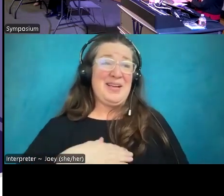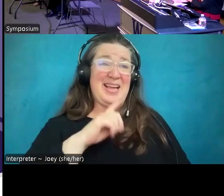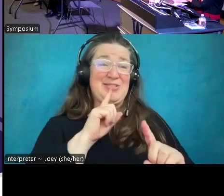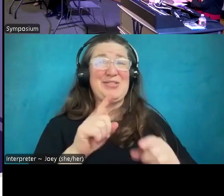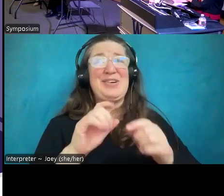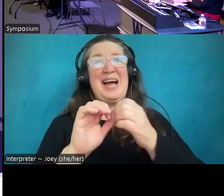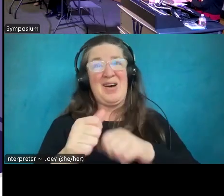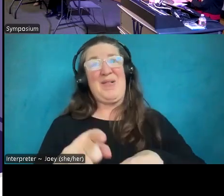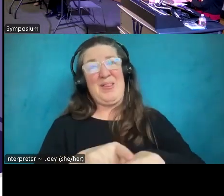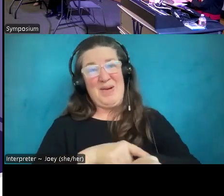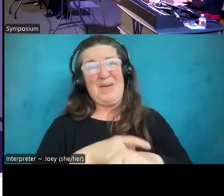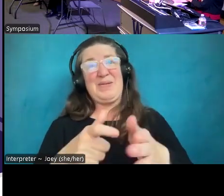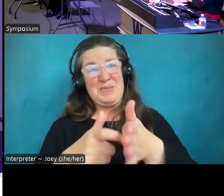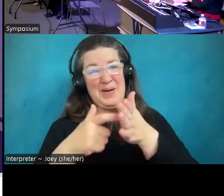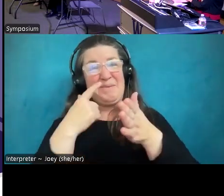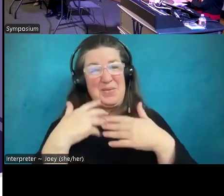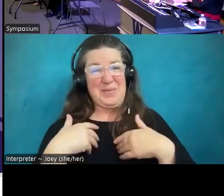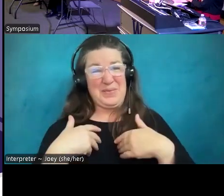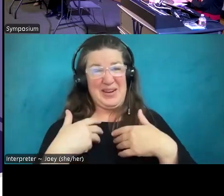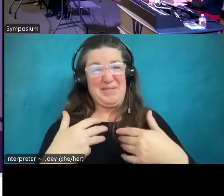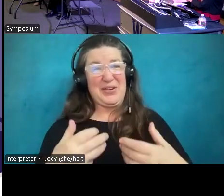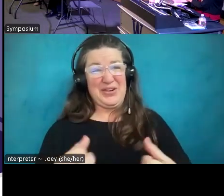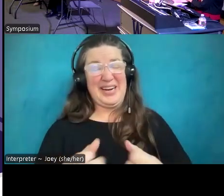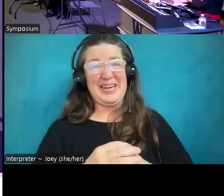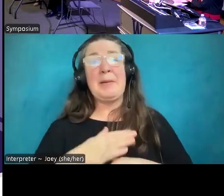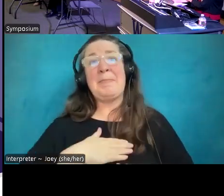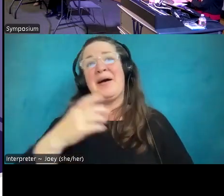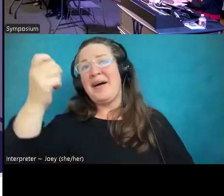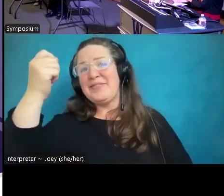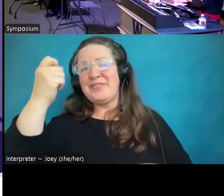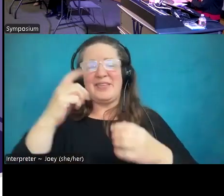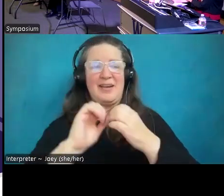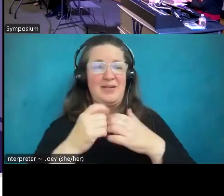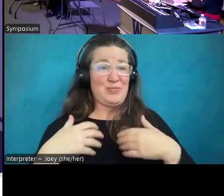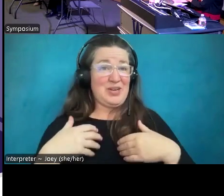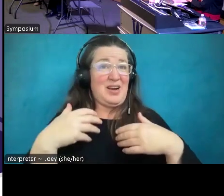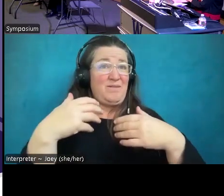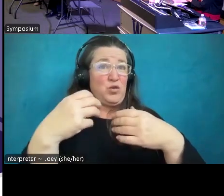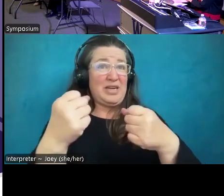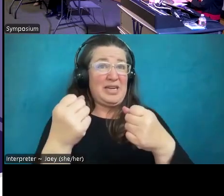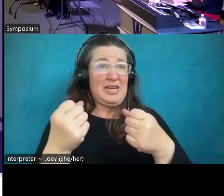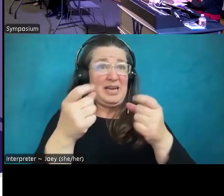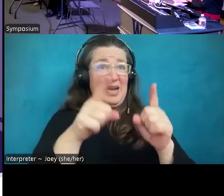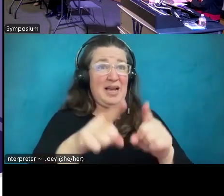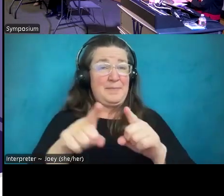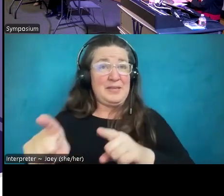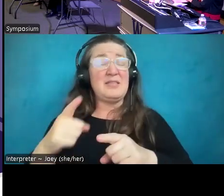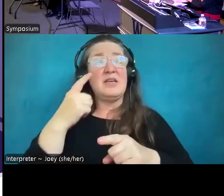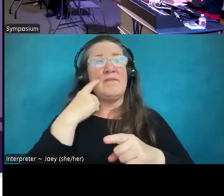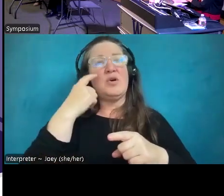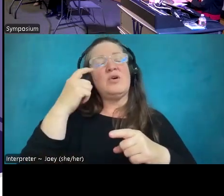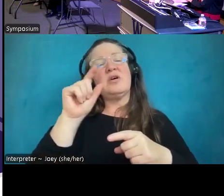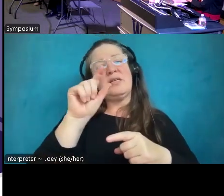my understanding of how recovery occurs in brain injury and stroke, it's obviously a very different